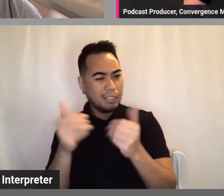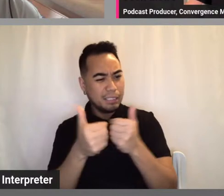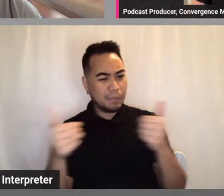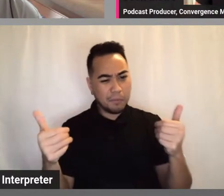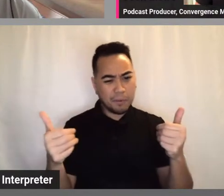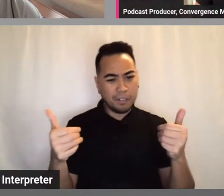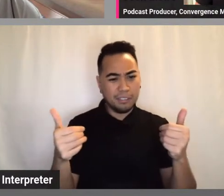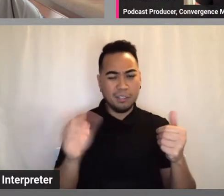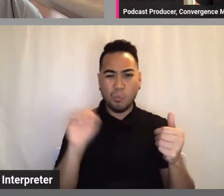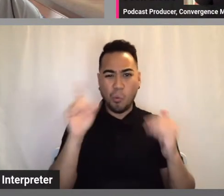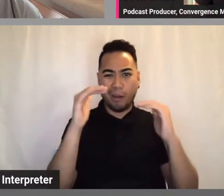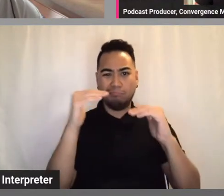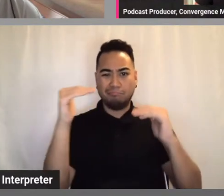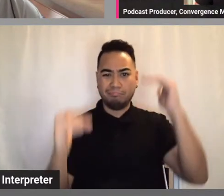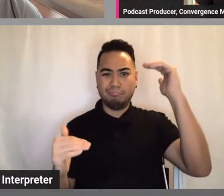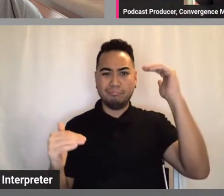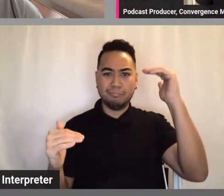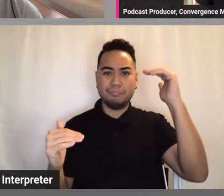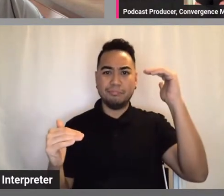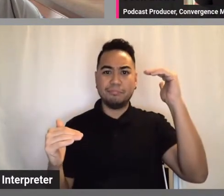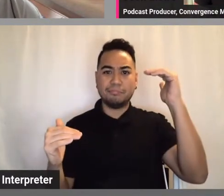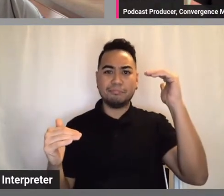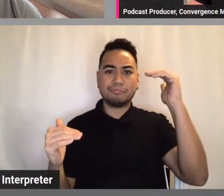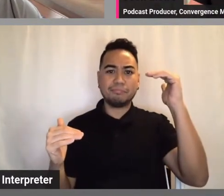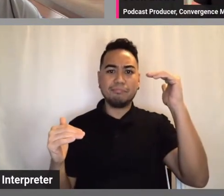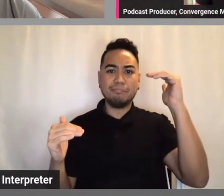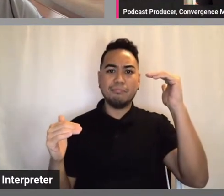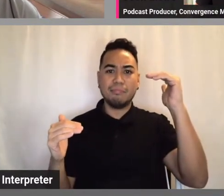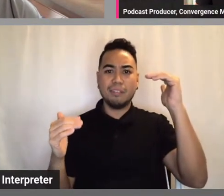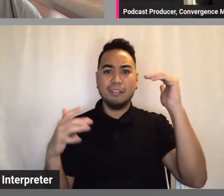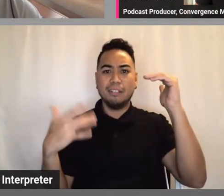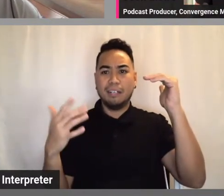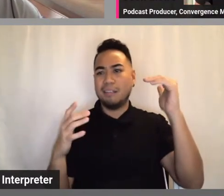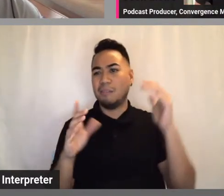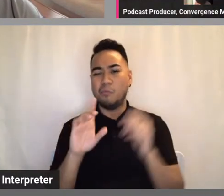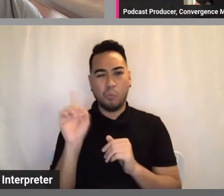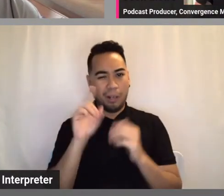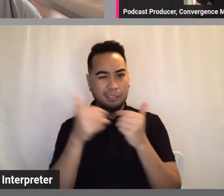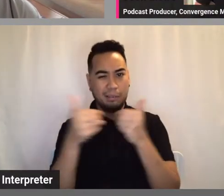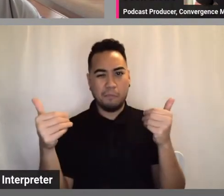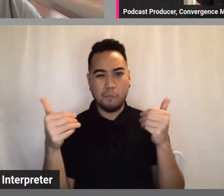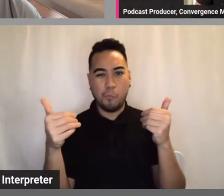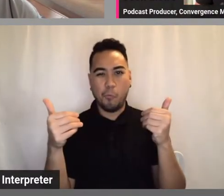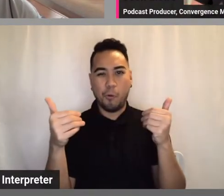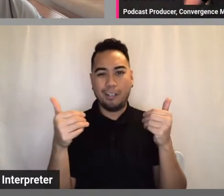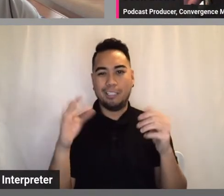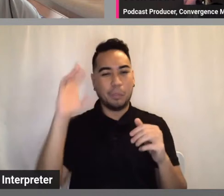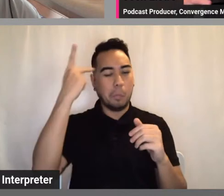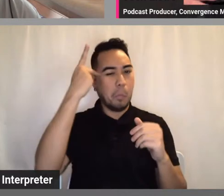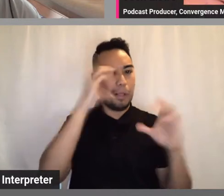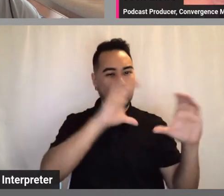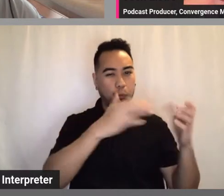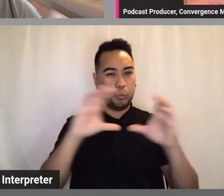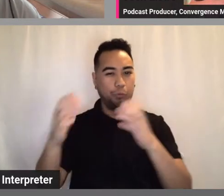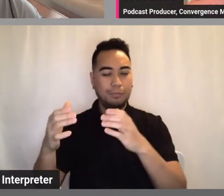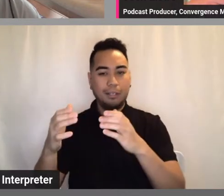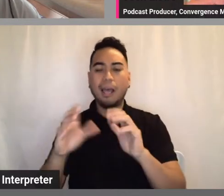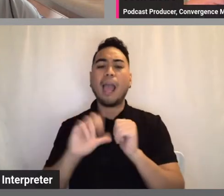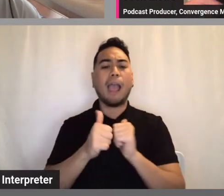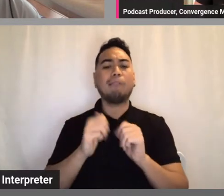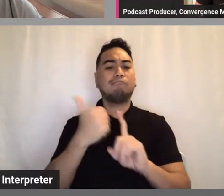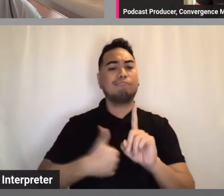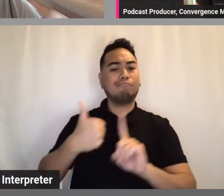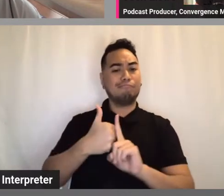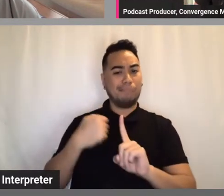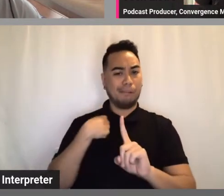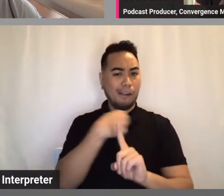disparate ideas, and where you sort of drift from each other. And how does that impact us in terms of like as